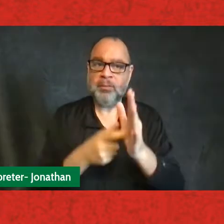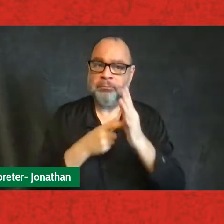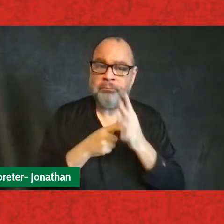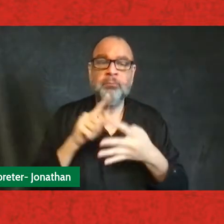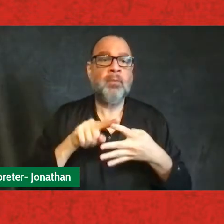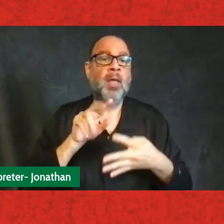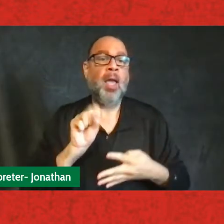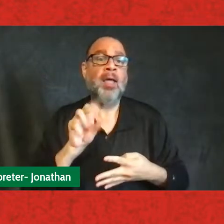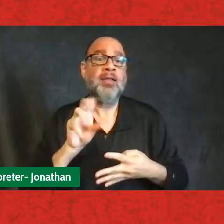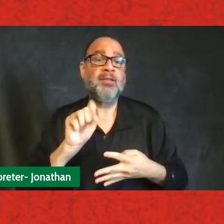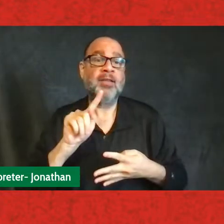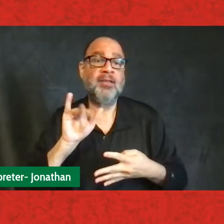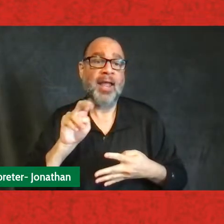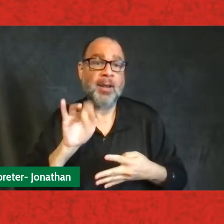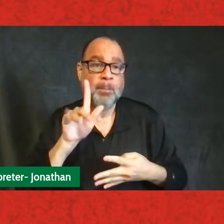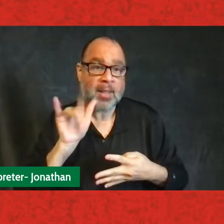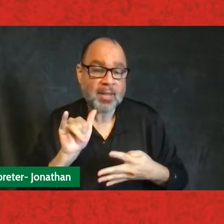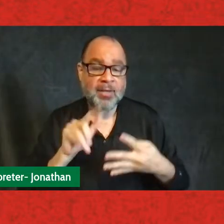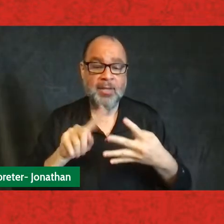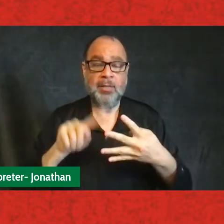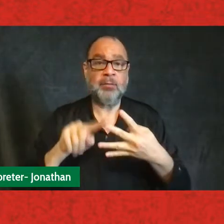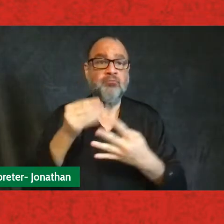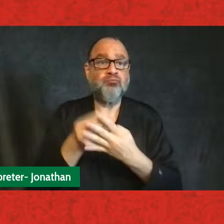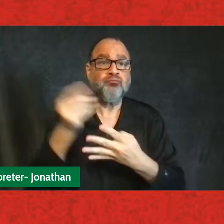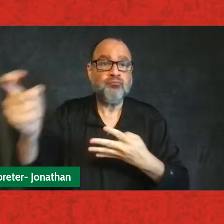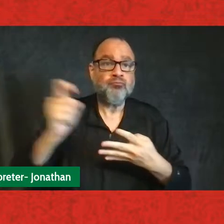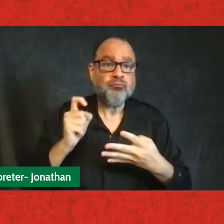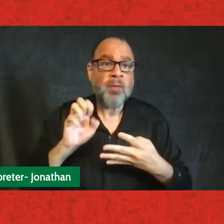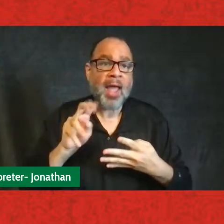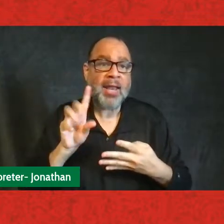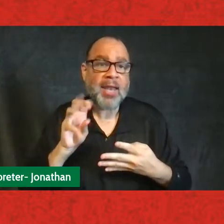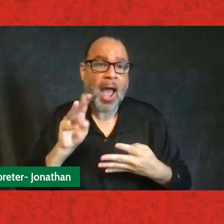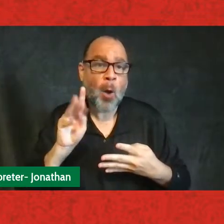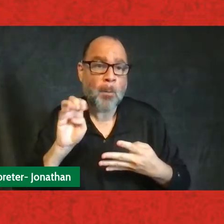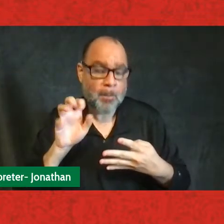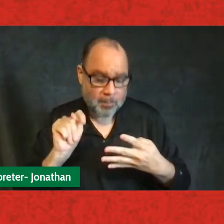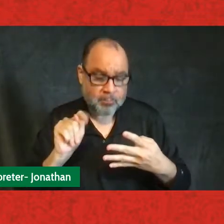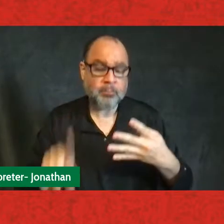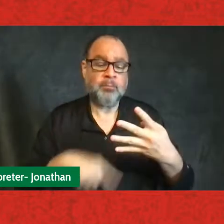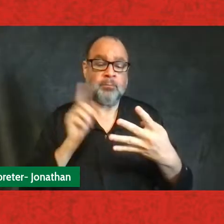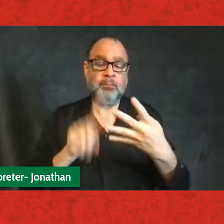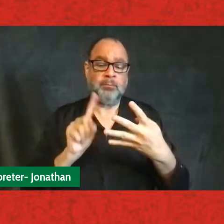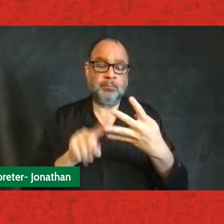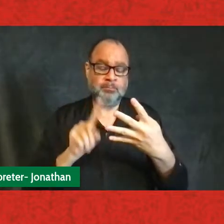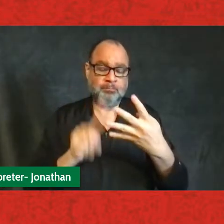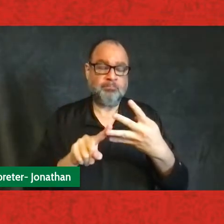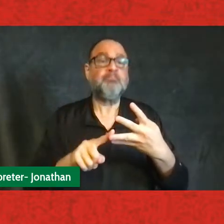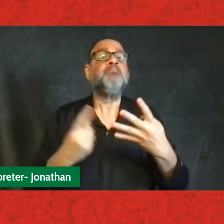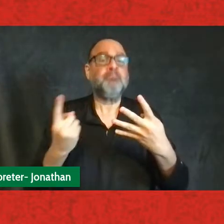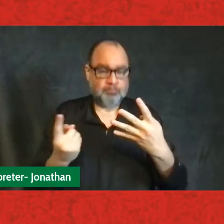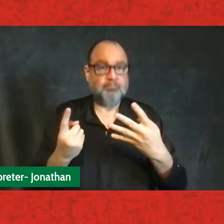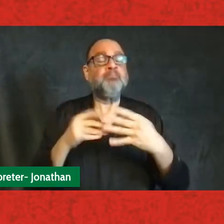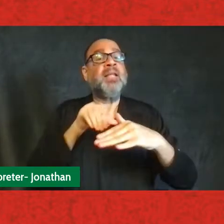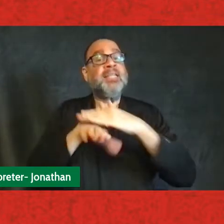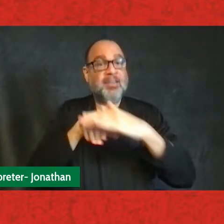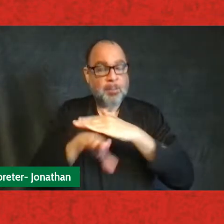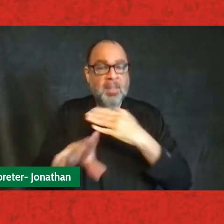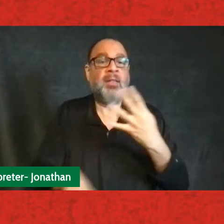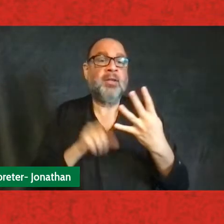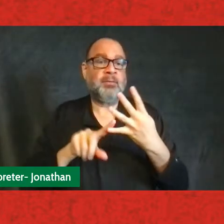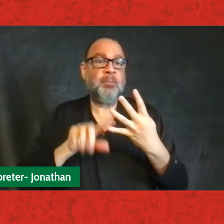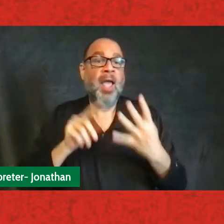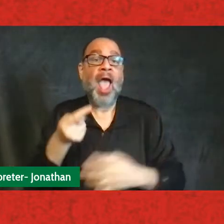sustainability, endowments, accessibility, and thriveability. This is how we will endure